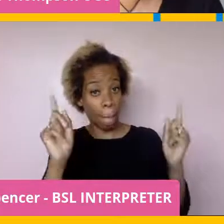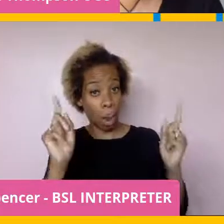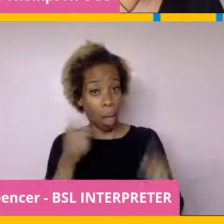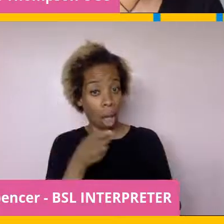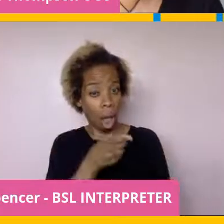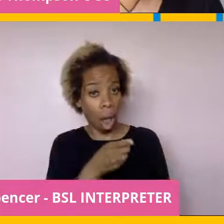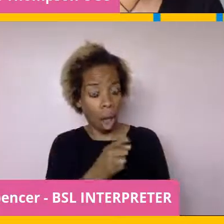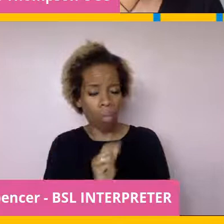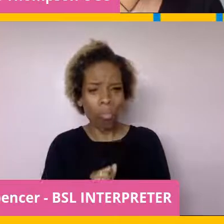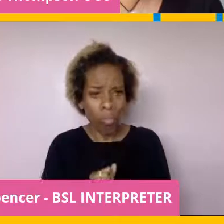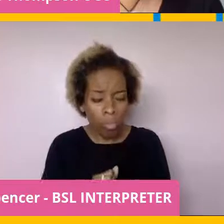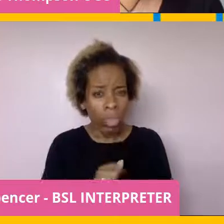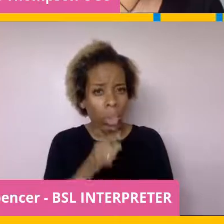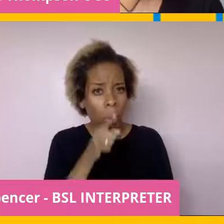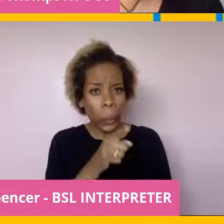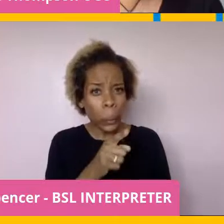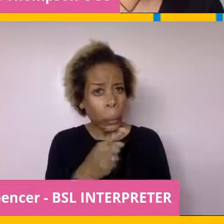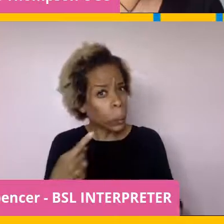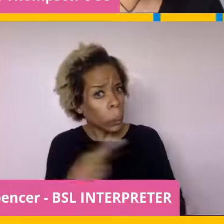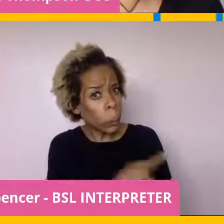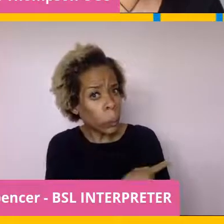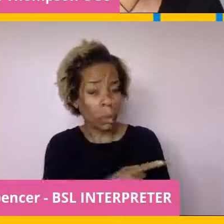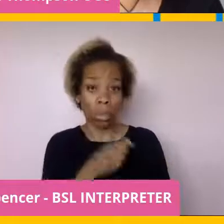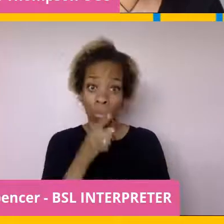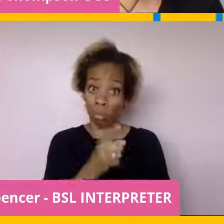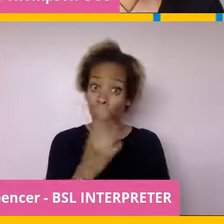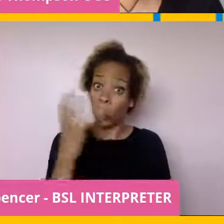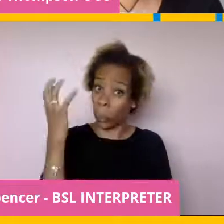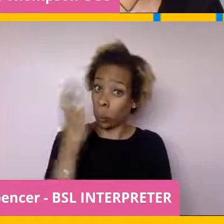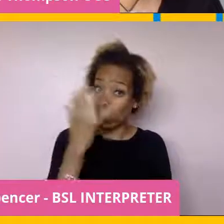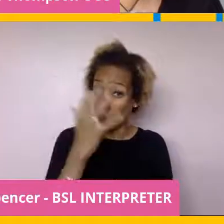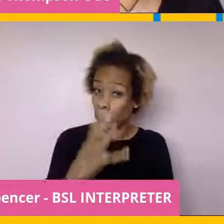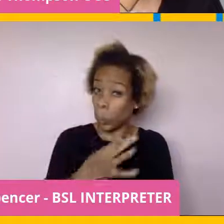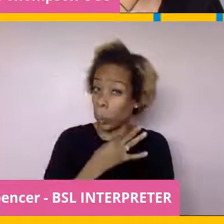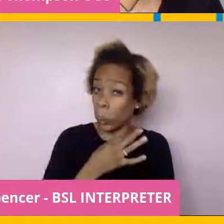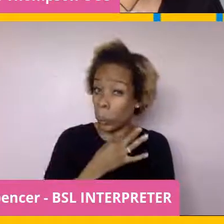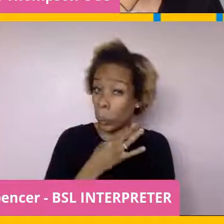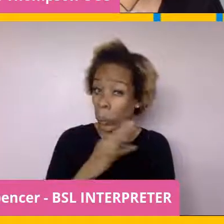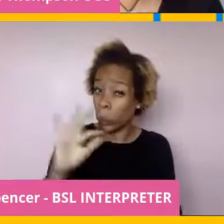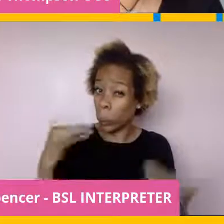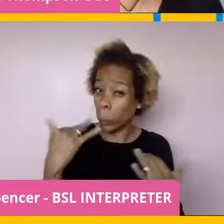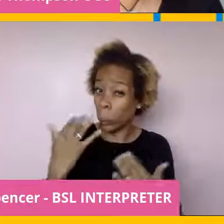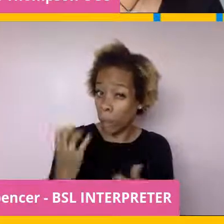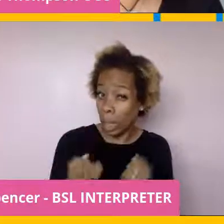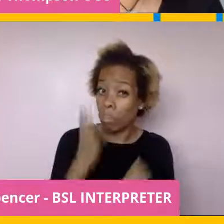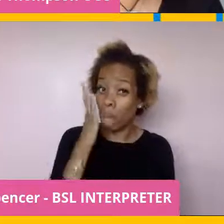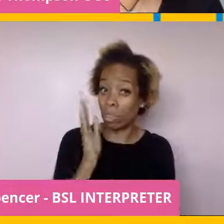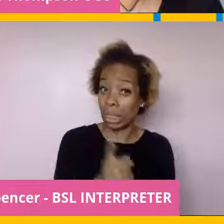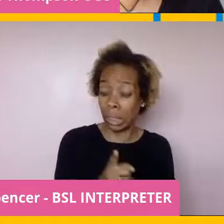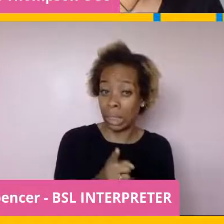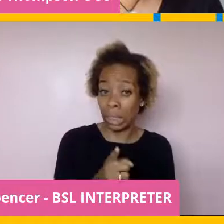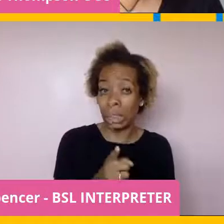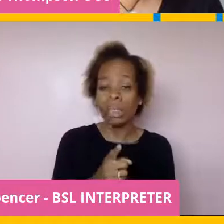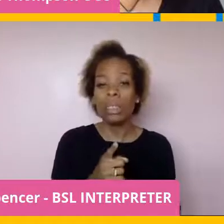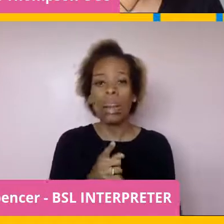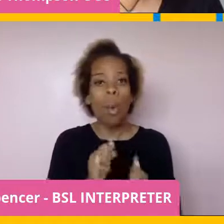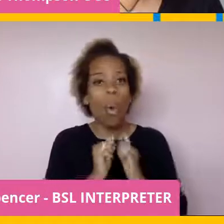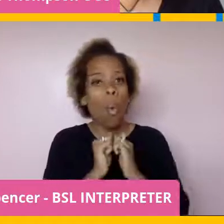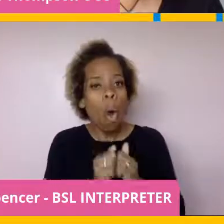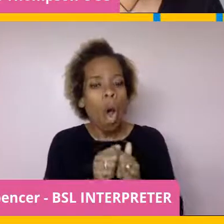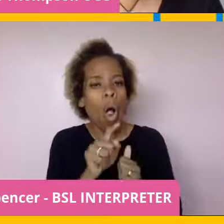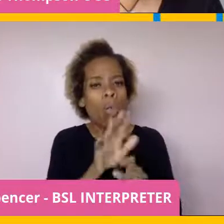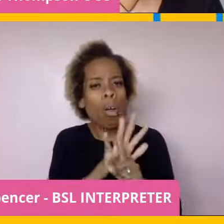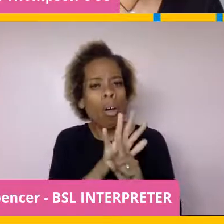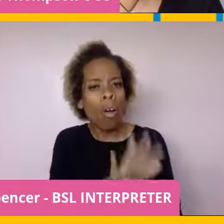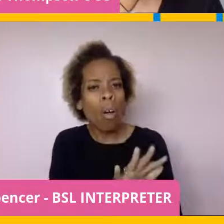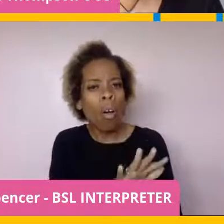would be not only an embarrassing but an extremely damaging position to be in early, then you may be able to pressure them to